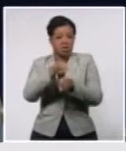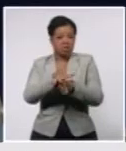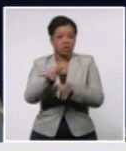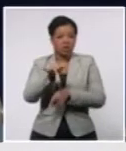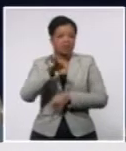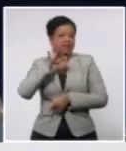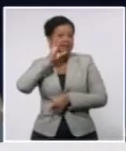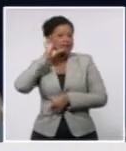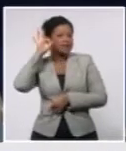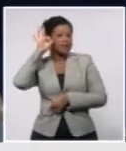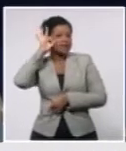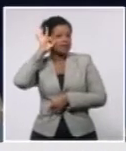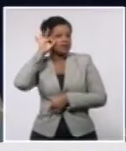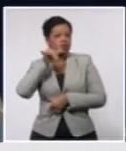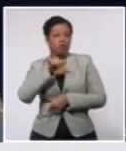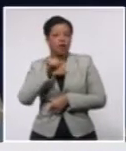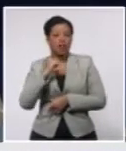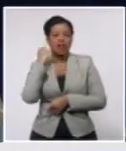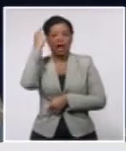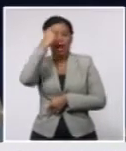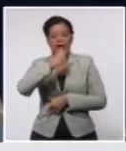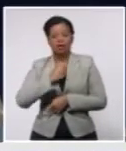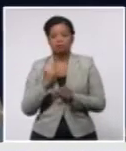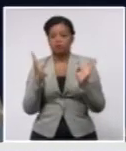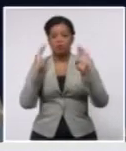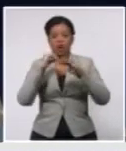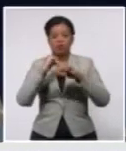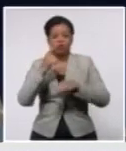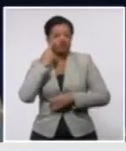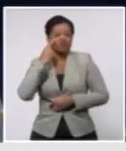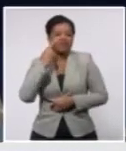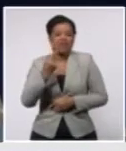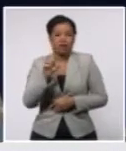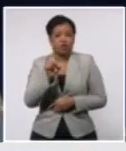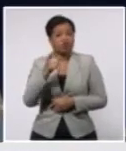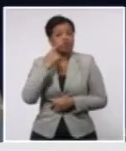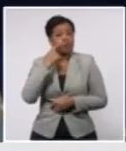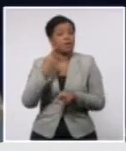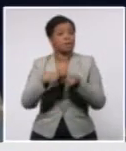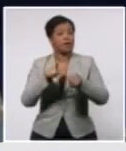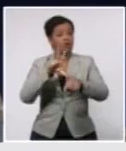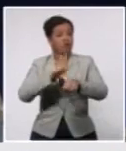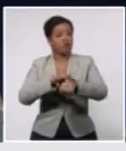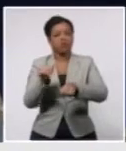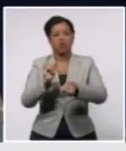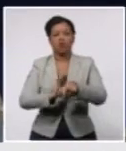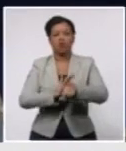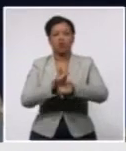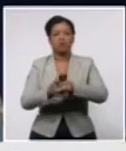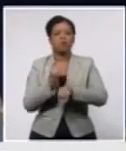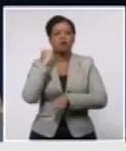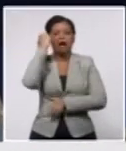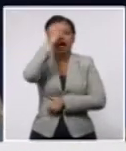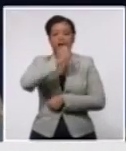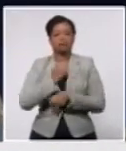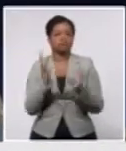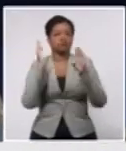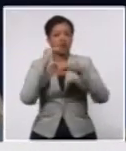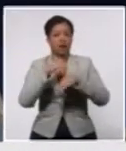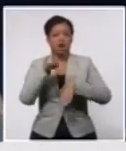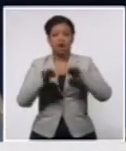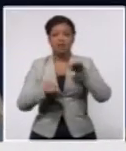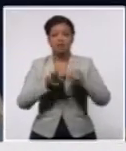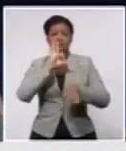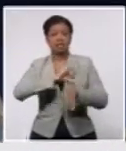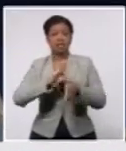I remember when the HIV/AIDS began that there was a slogan which said that AIDS had no face. Well,